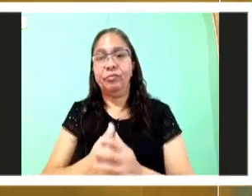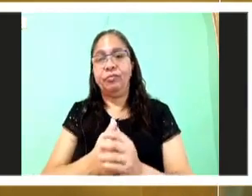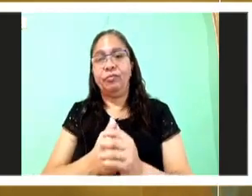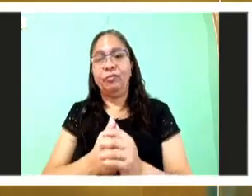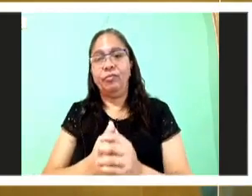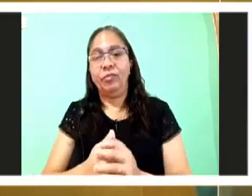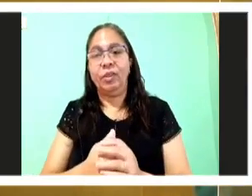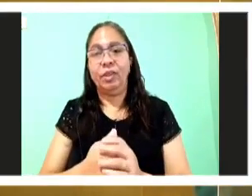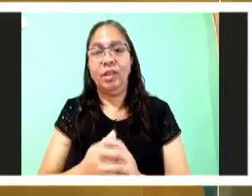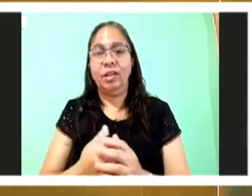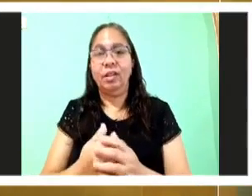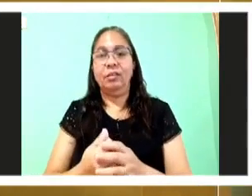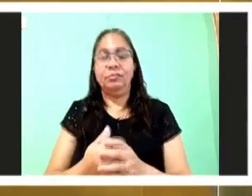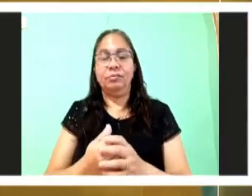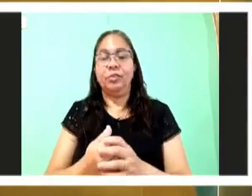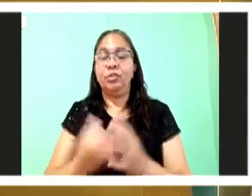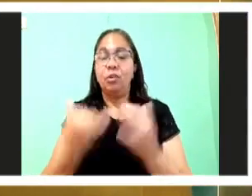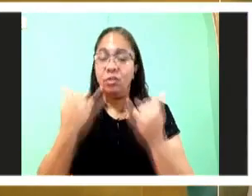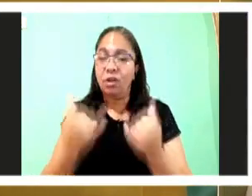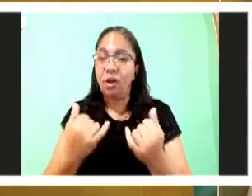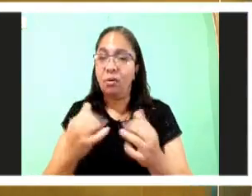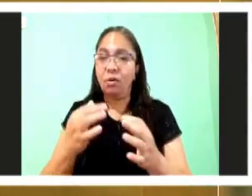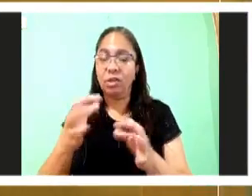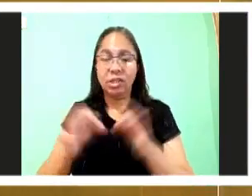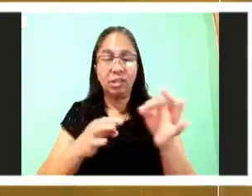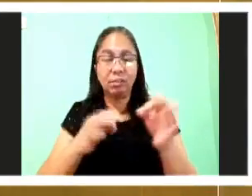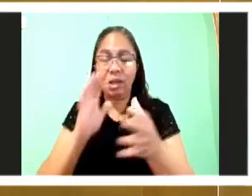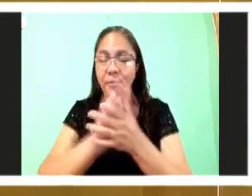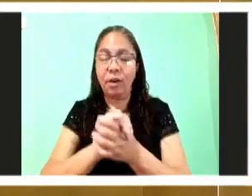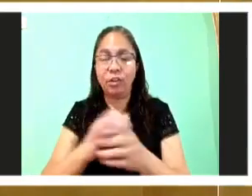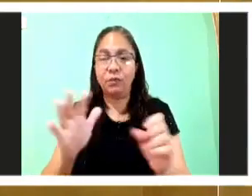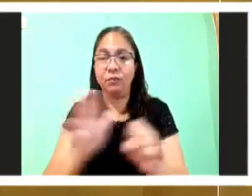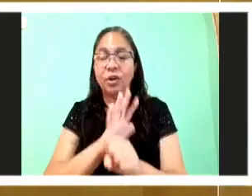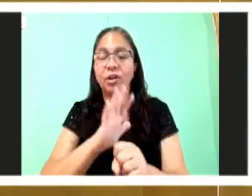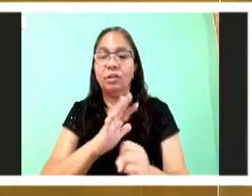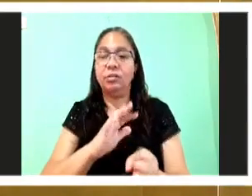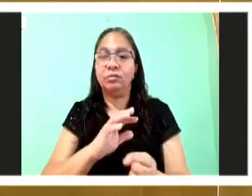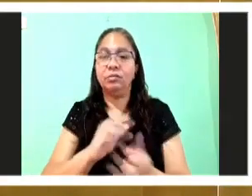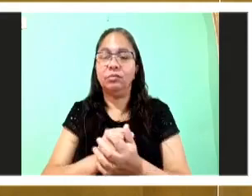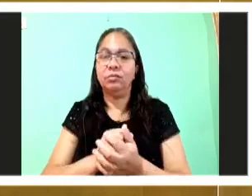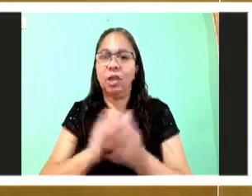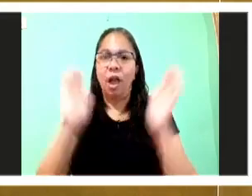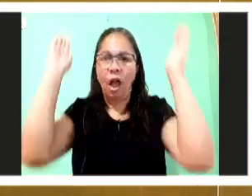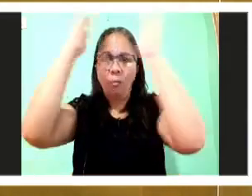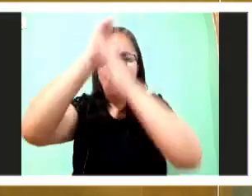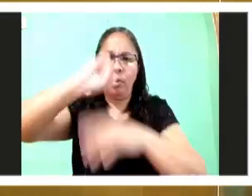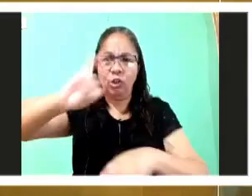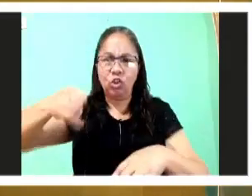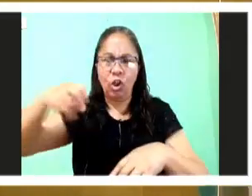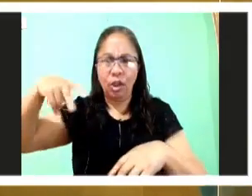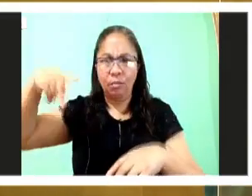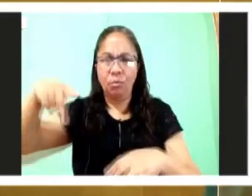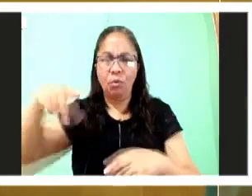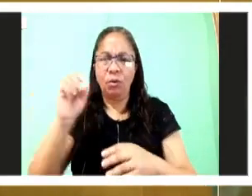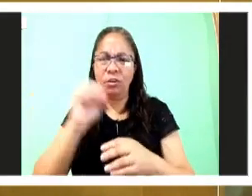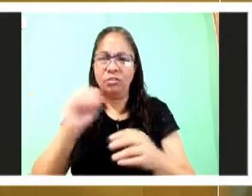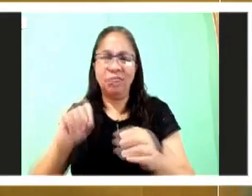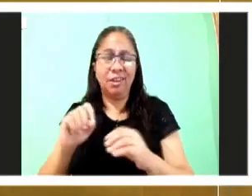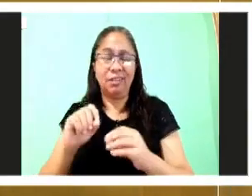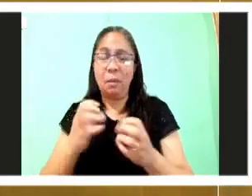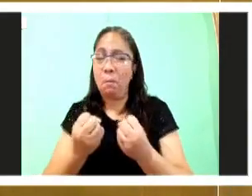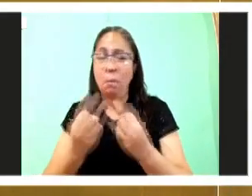of marriage laid out. John Paul wrote about 600 or 700 pages on this one little text